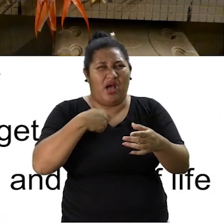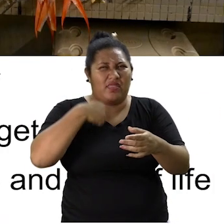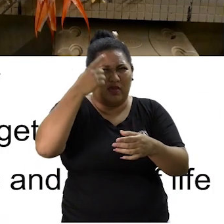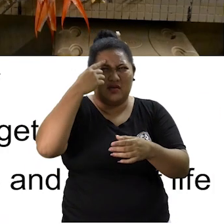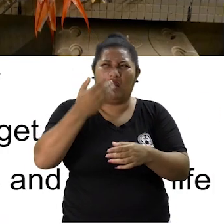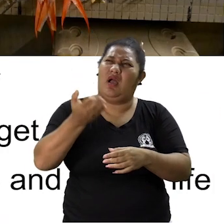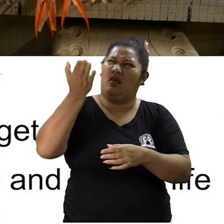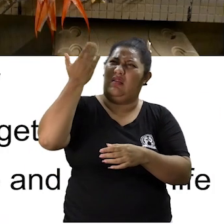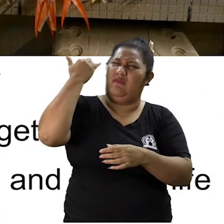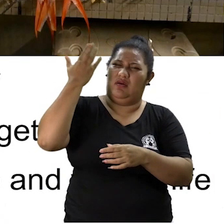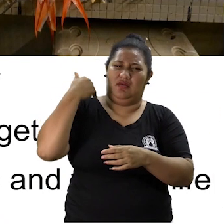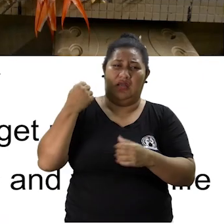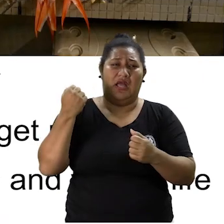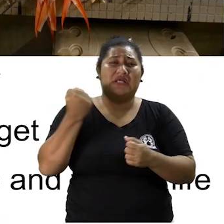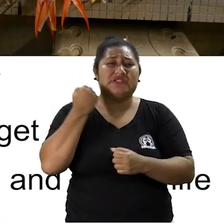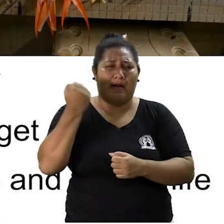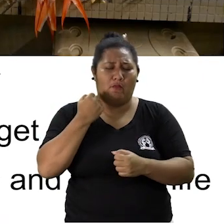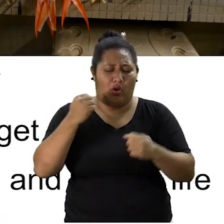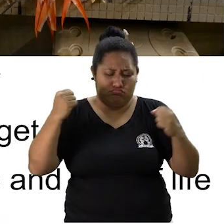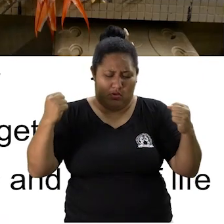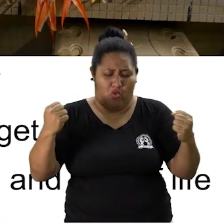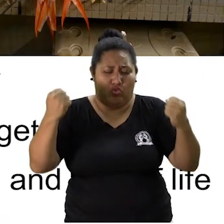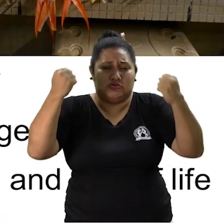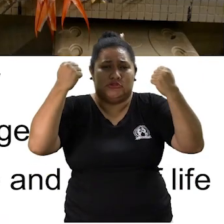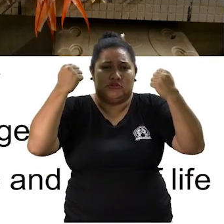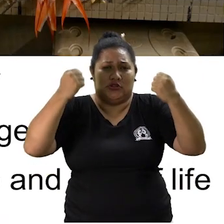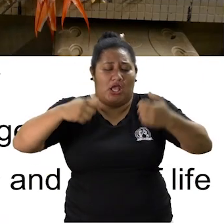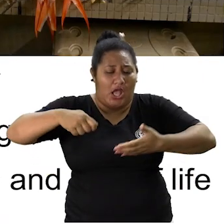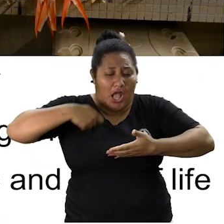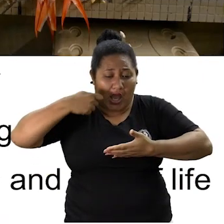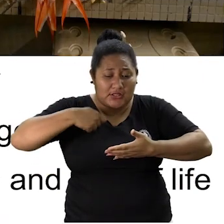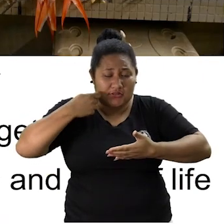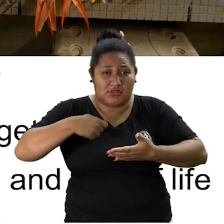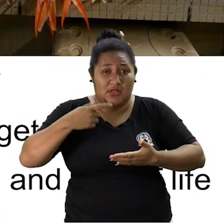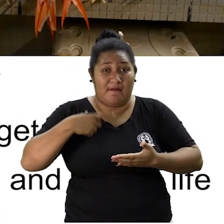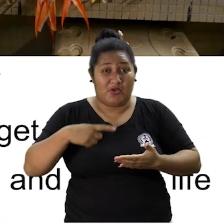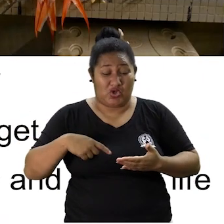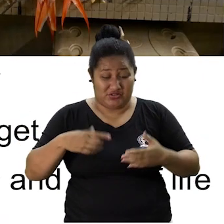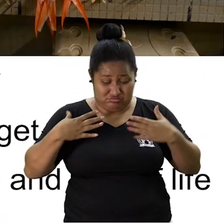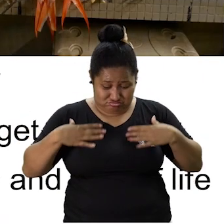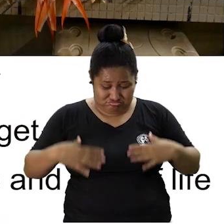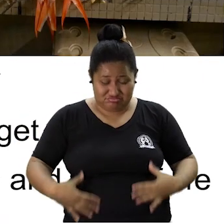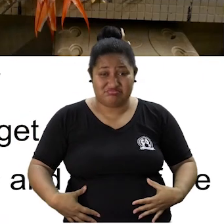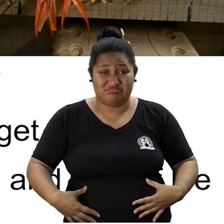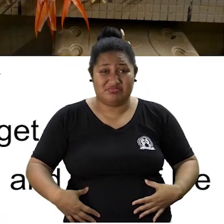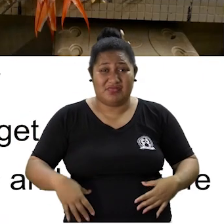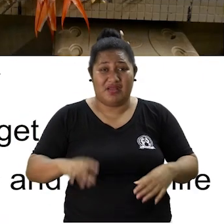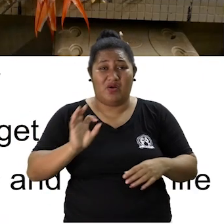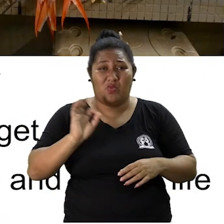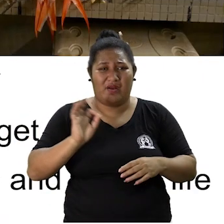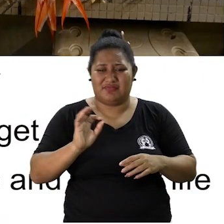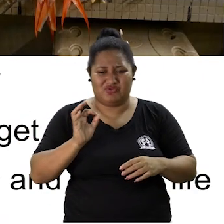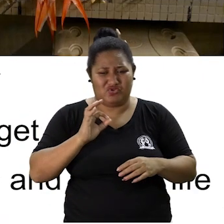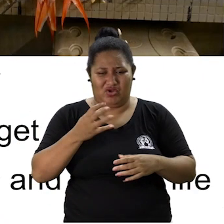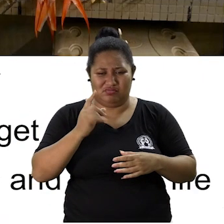tangata Samoa, ona ele I ai tonu o lato system, I le telo o awhiringo. Processed